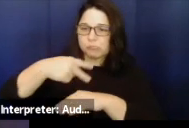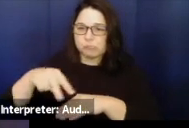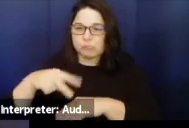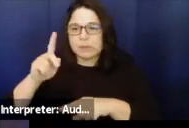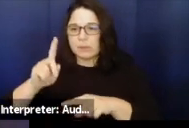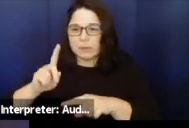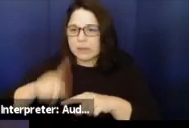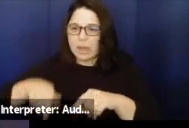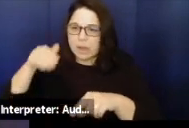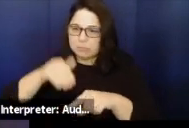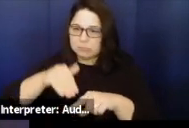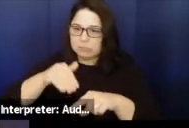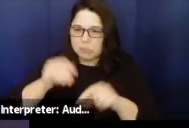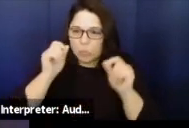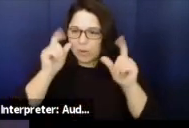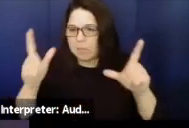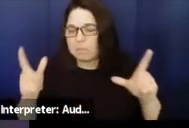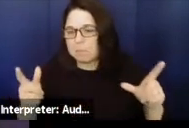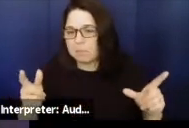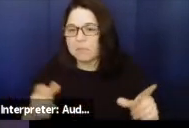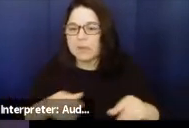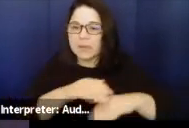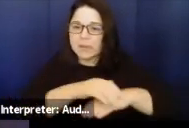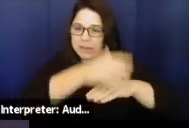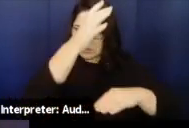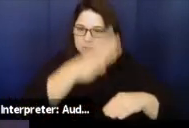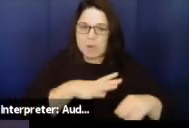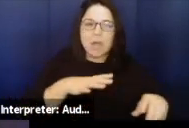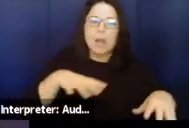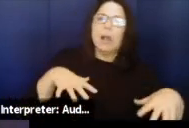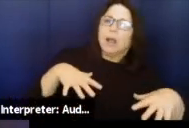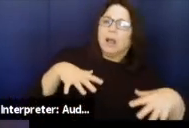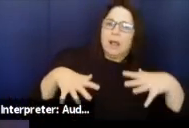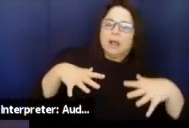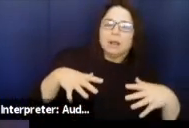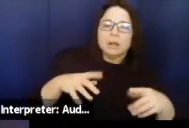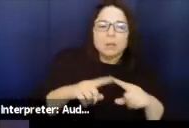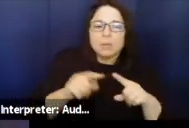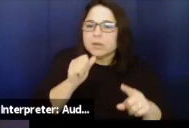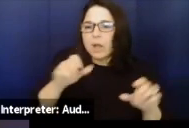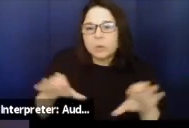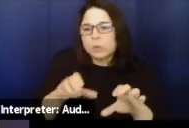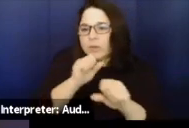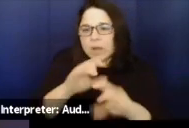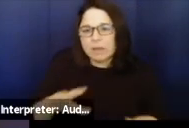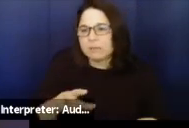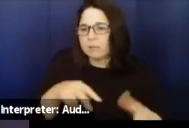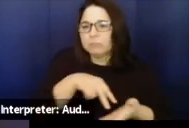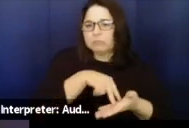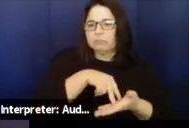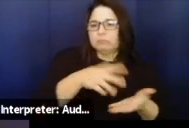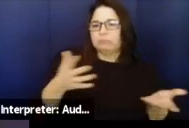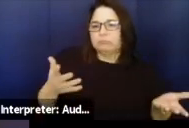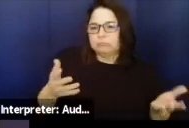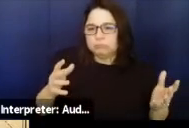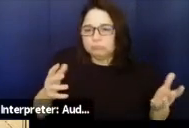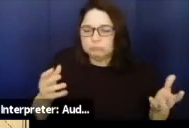up. An Englishman stands by distressed, but not taking any action.